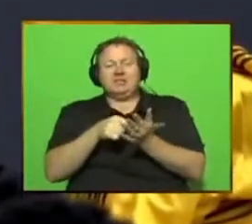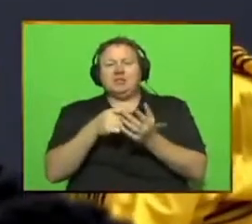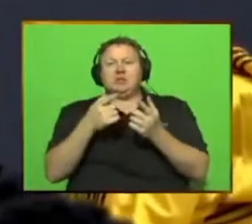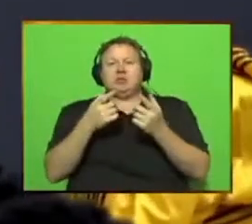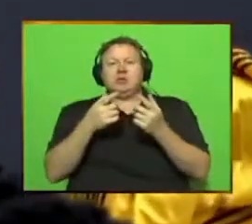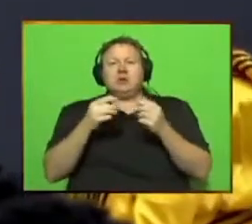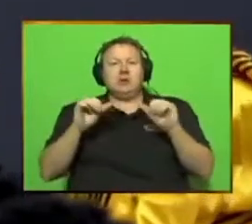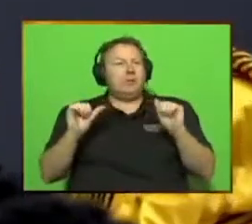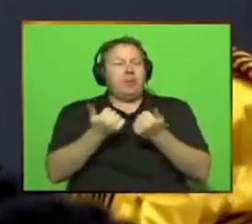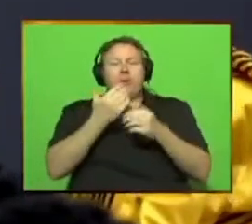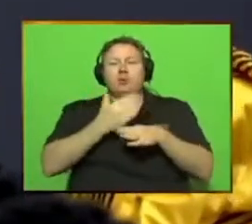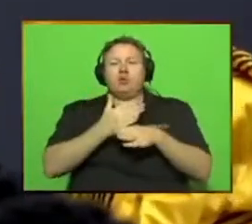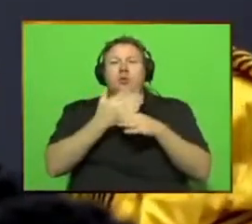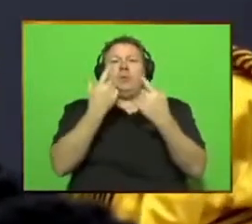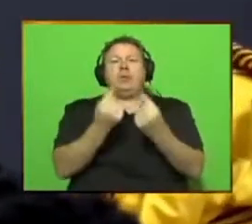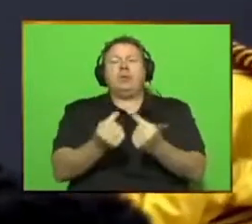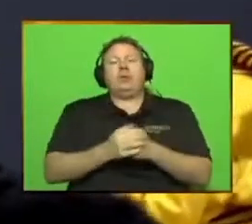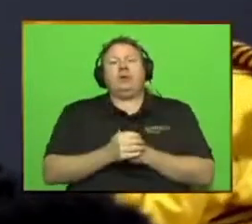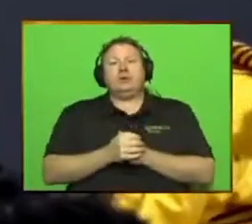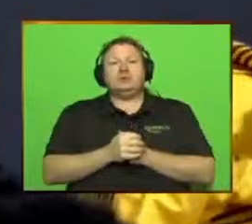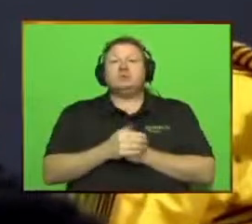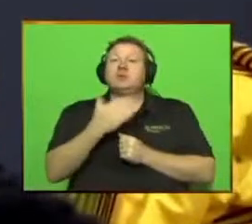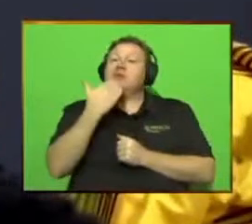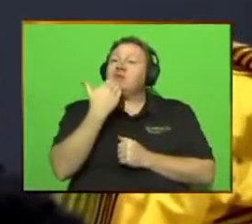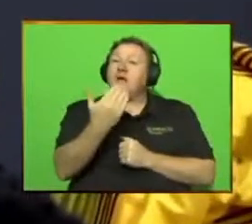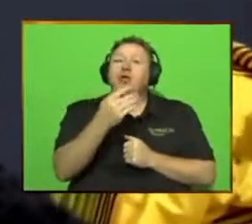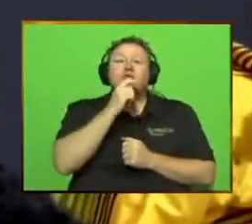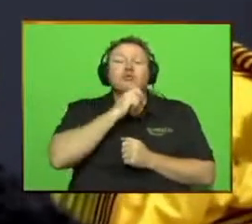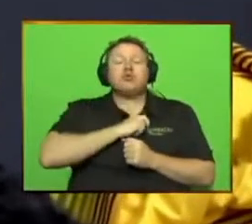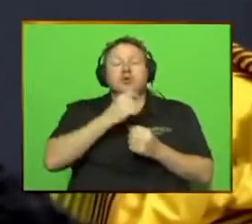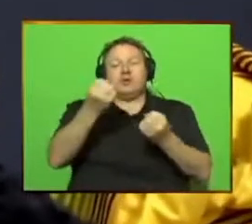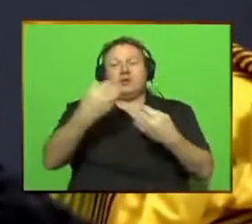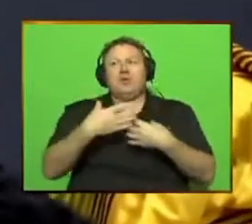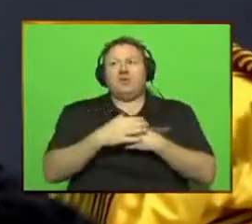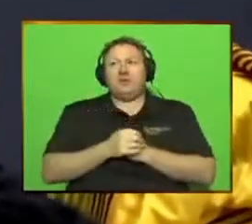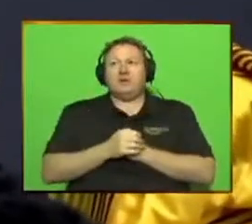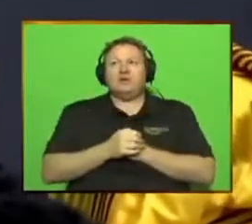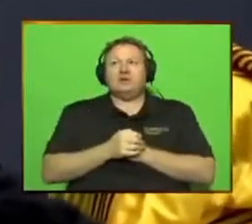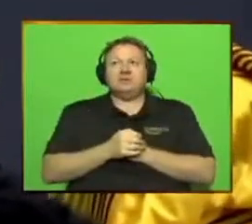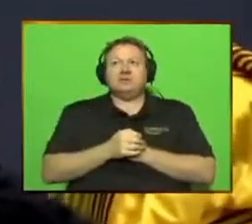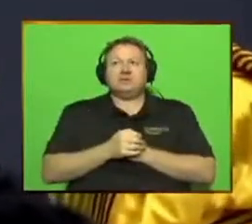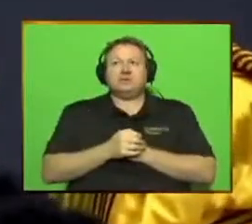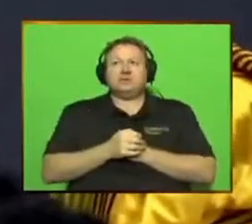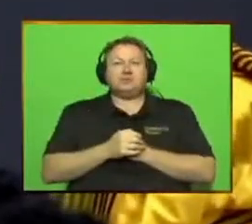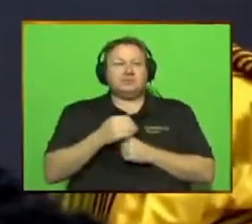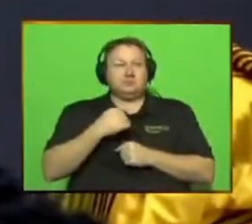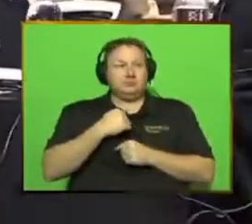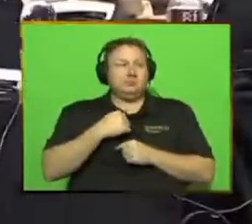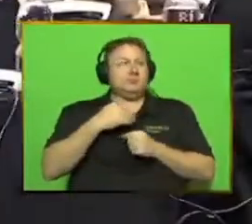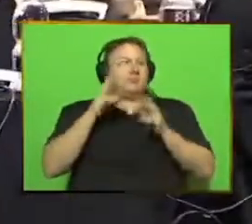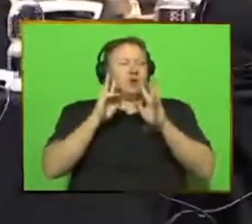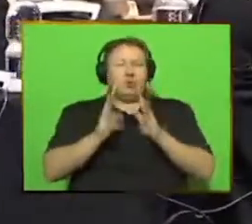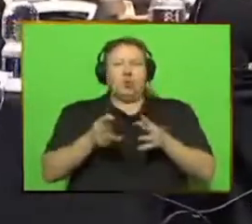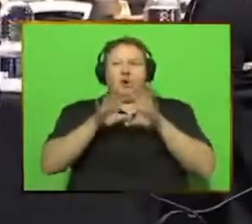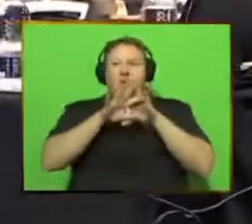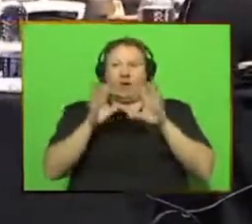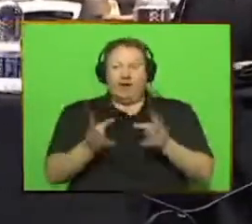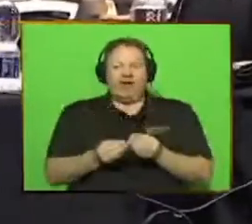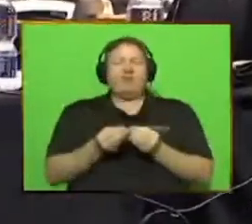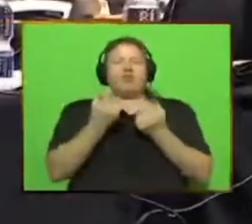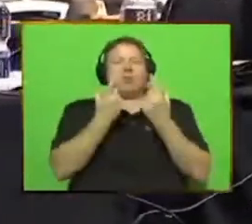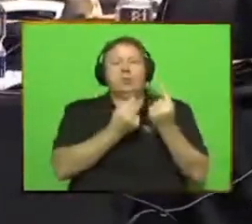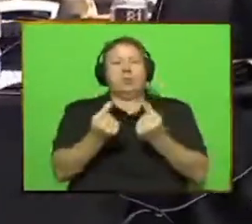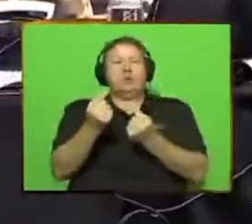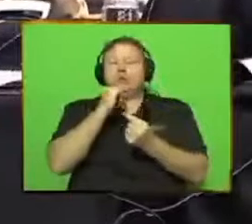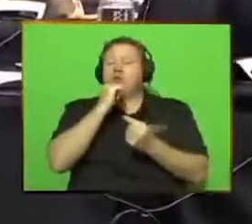like to thank you for your trust that you have placed in me, and I undertake that I will do everything not to disappoint